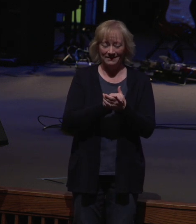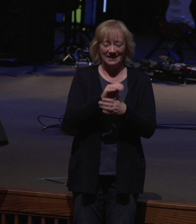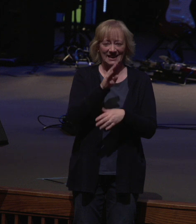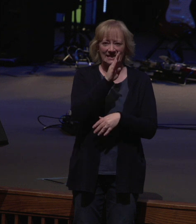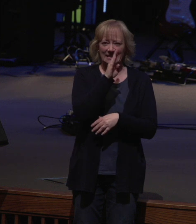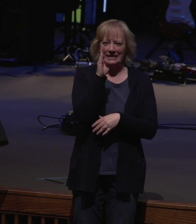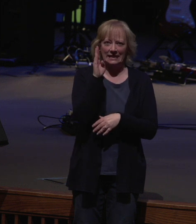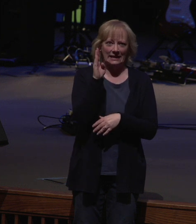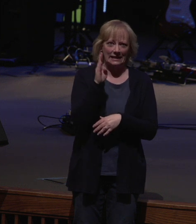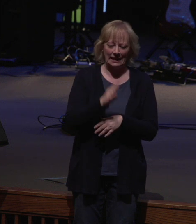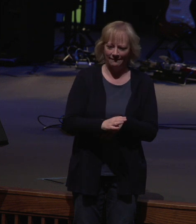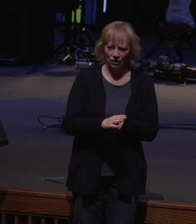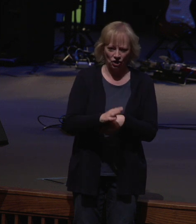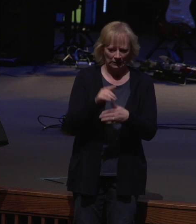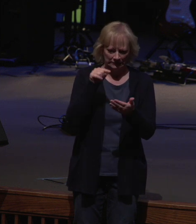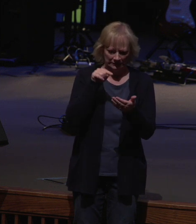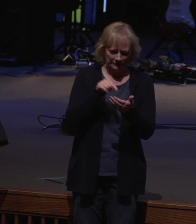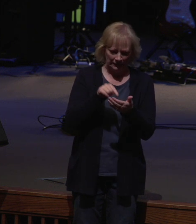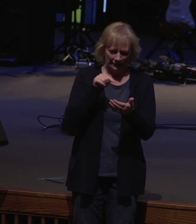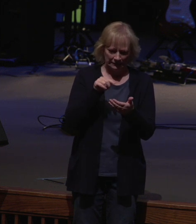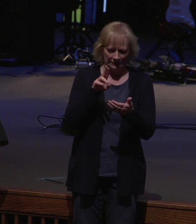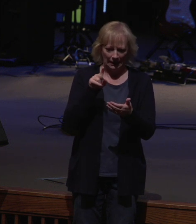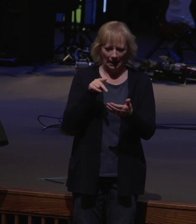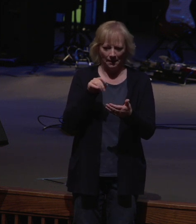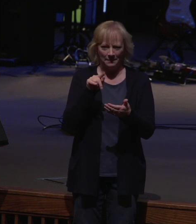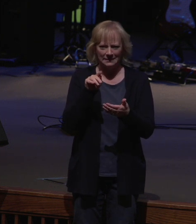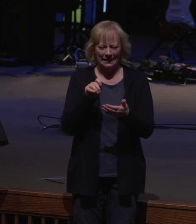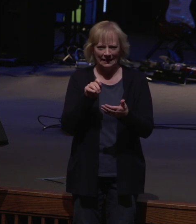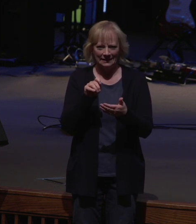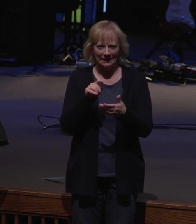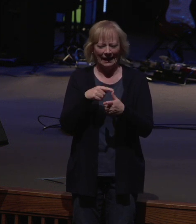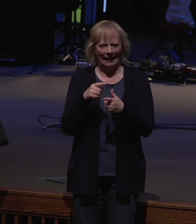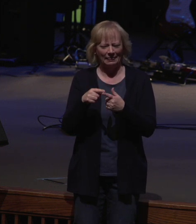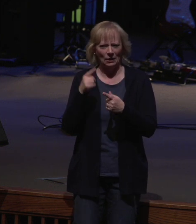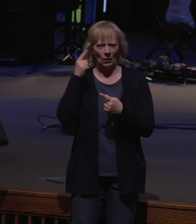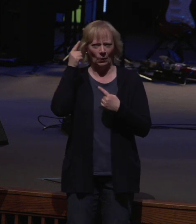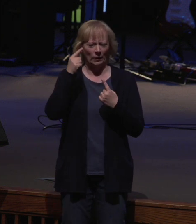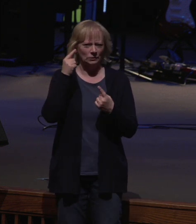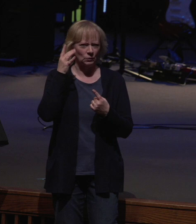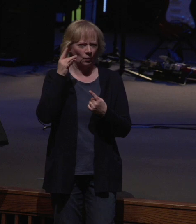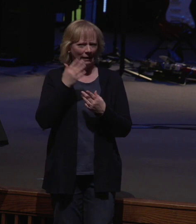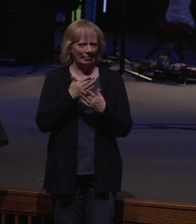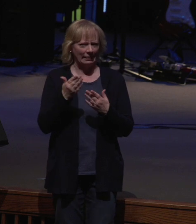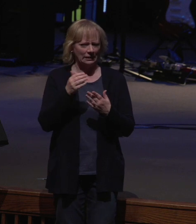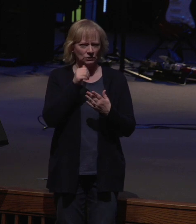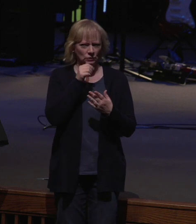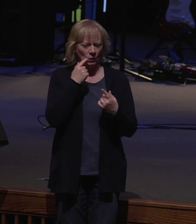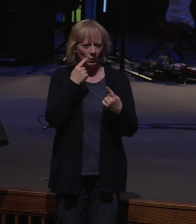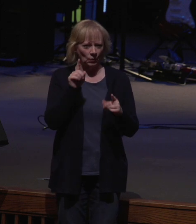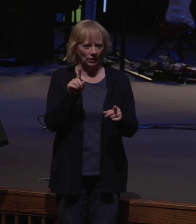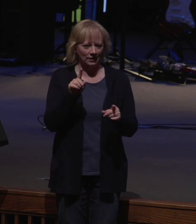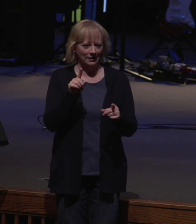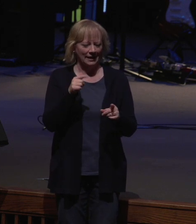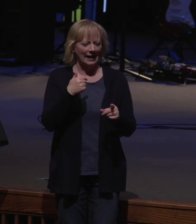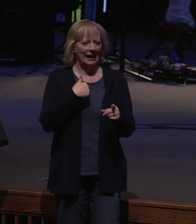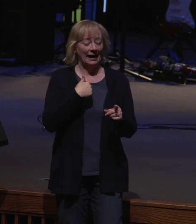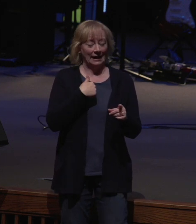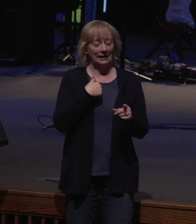never does them, and then does wonder why things don't work. And I get to look like a tech